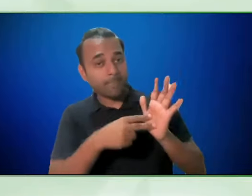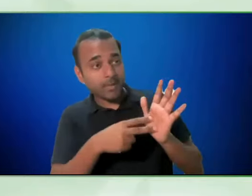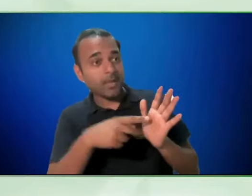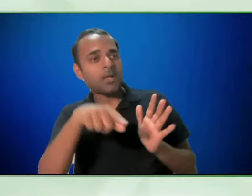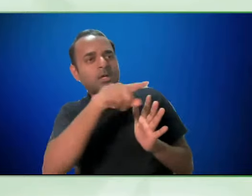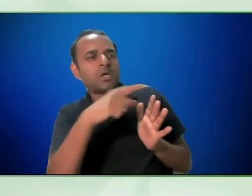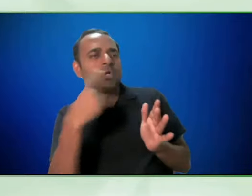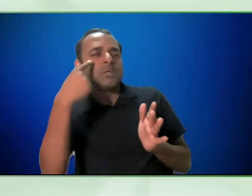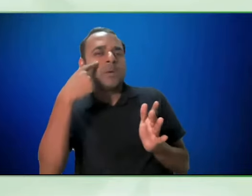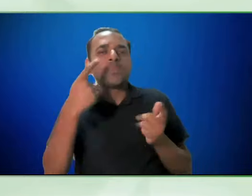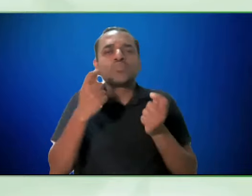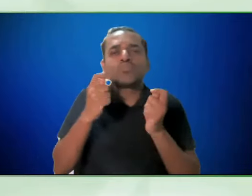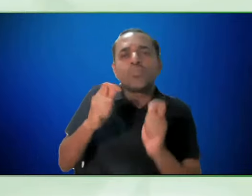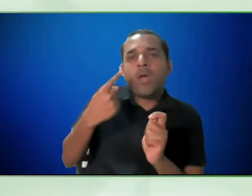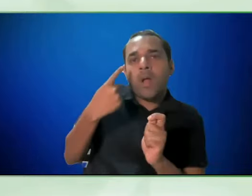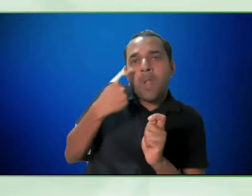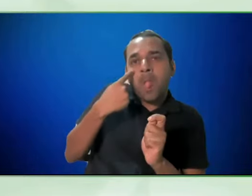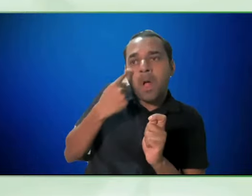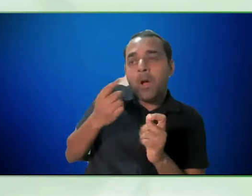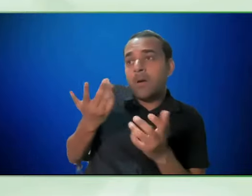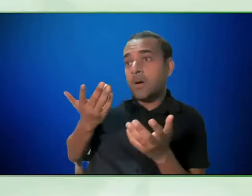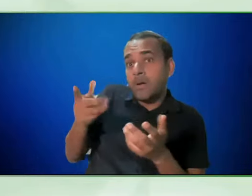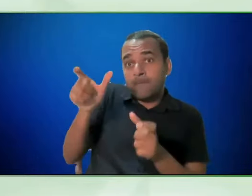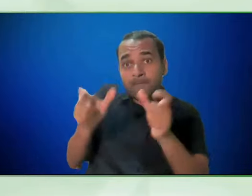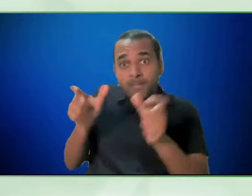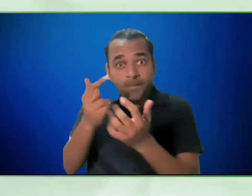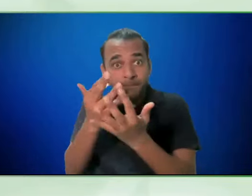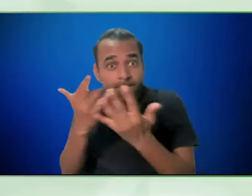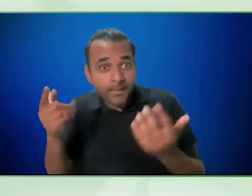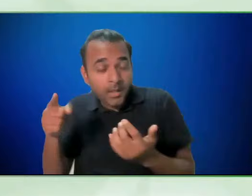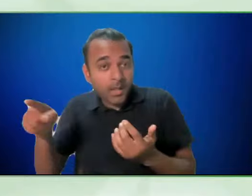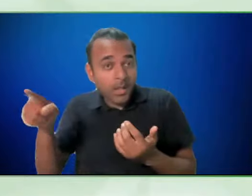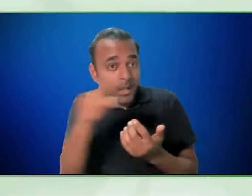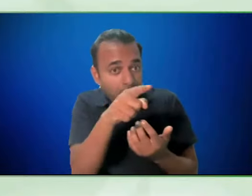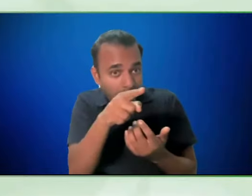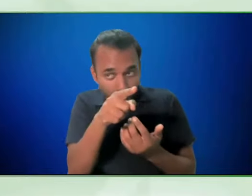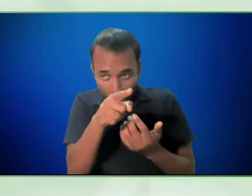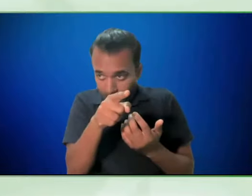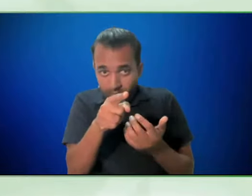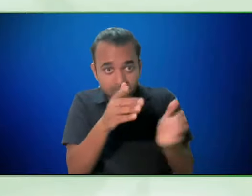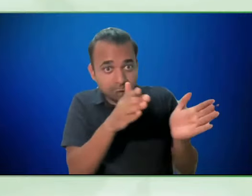if you want to pay more, if there are also measures like